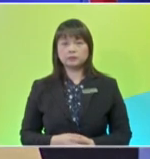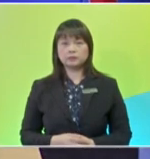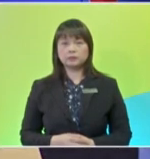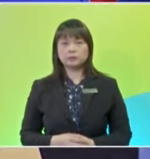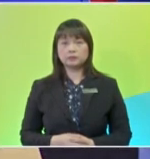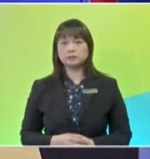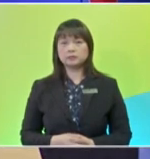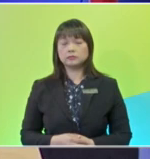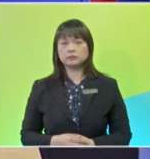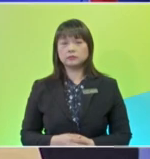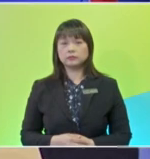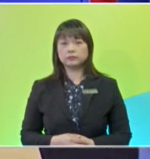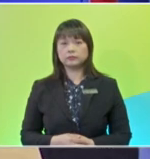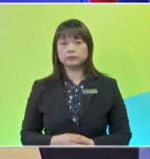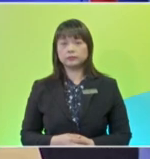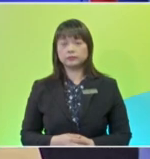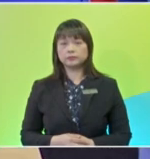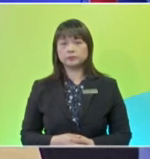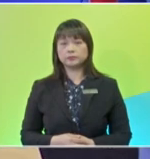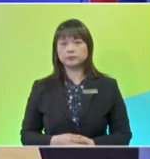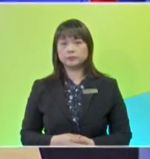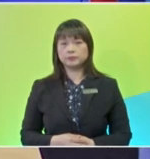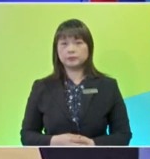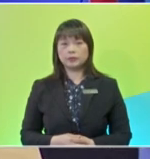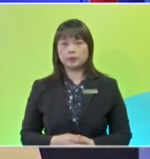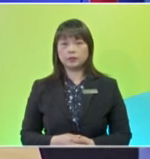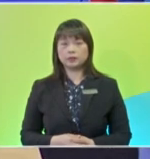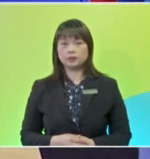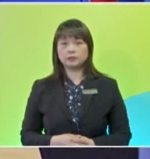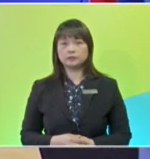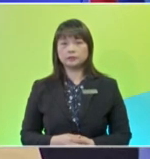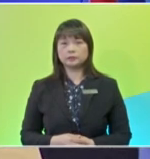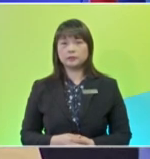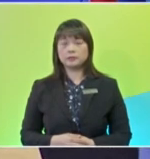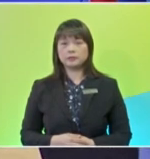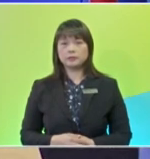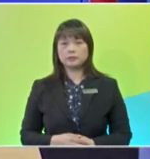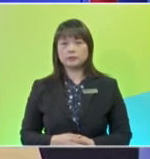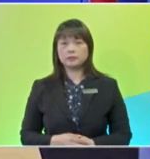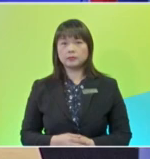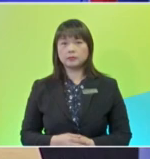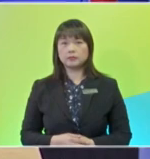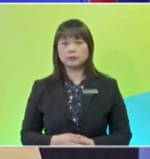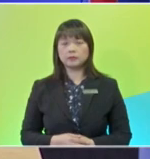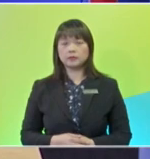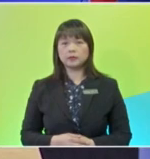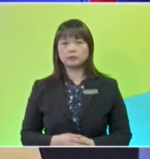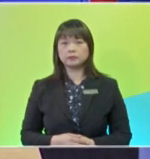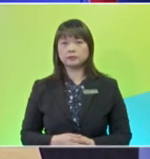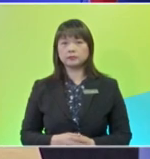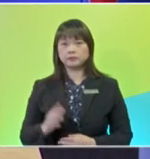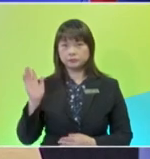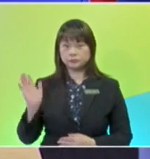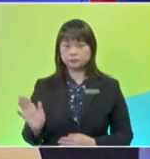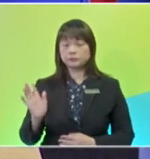be reflected into. Alright, understood. Right. Okay. So this is the inverted C